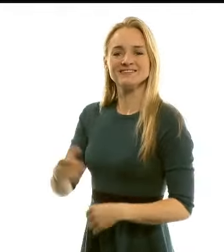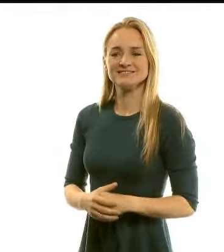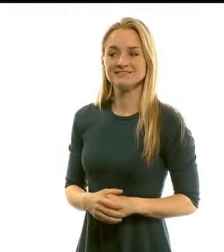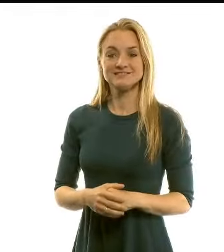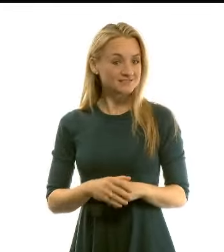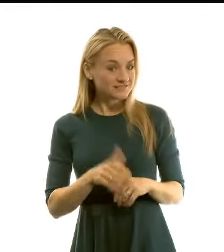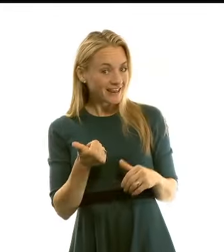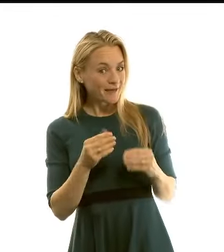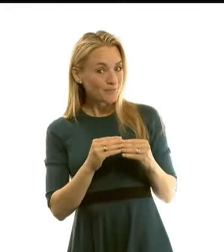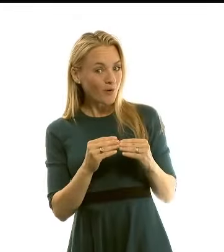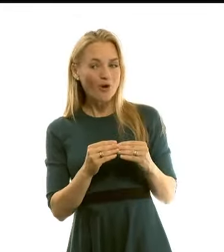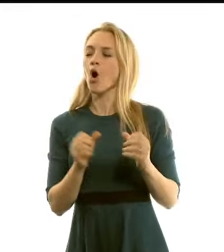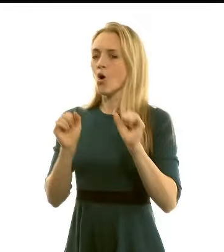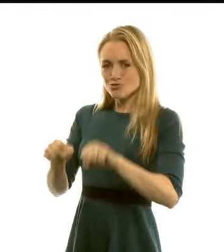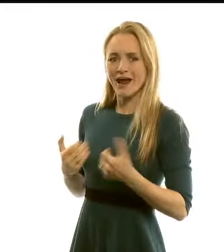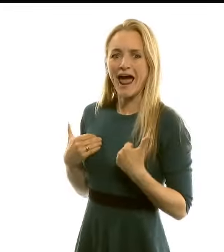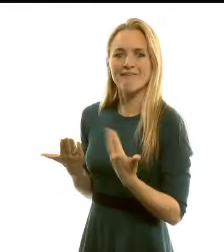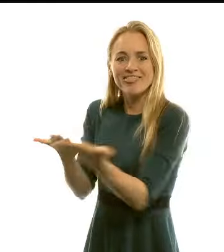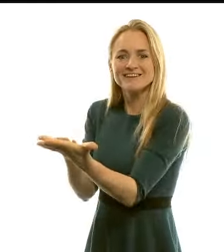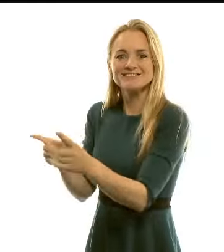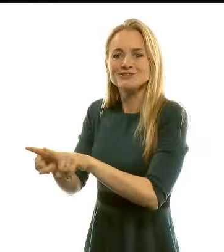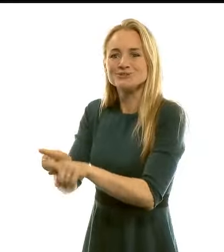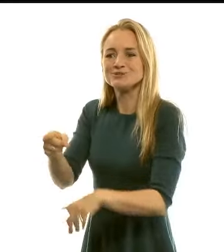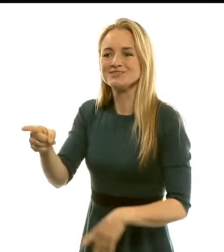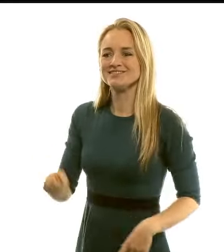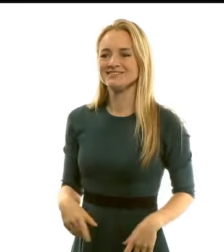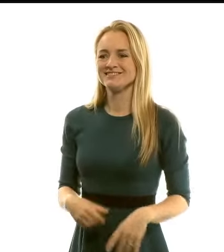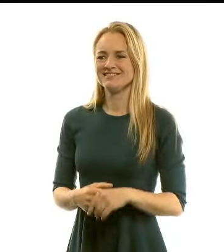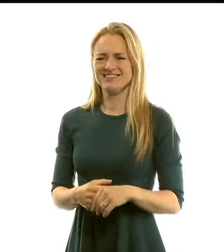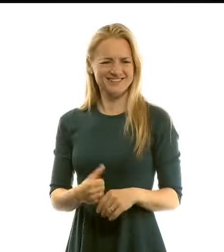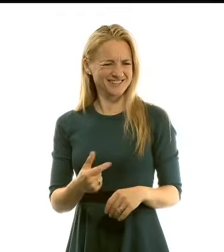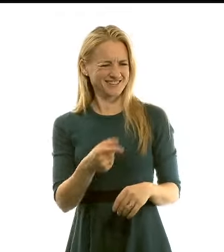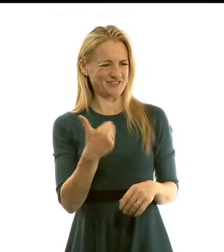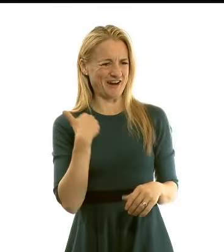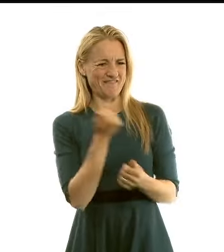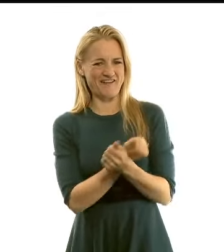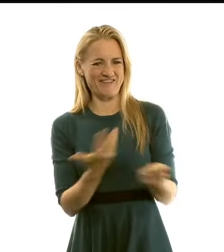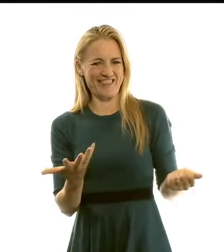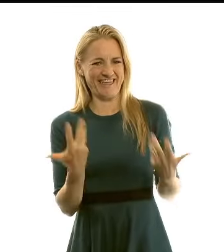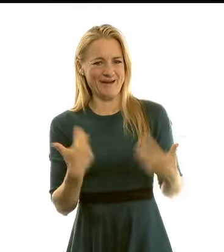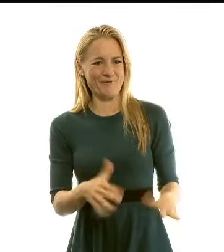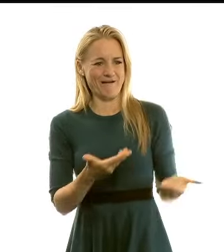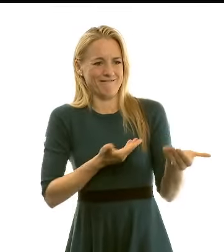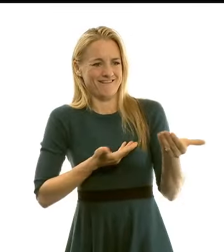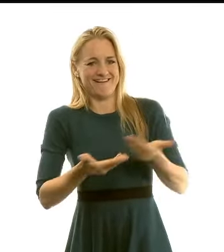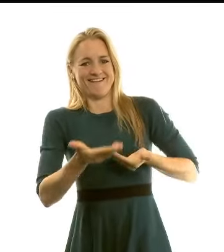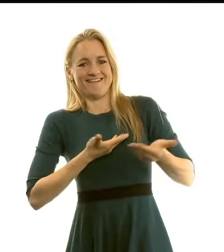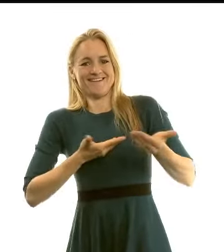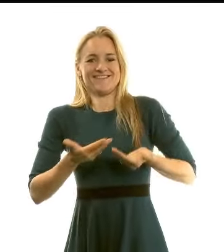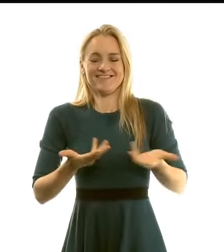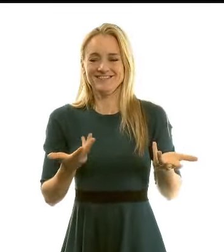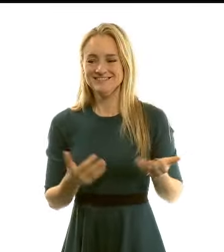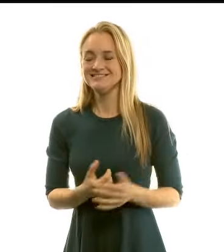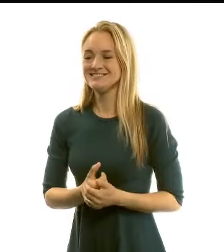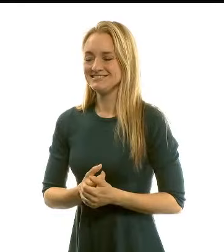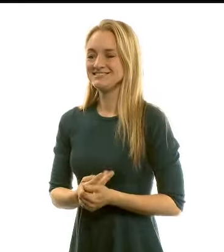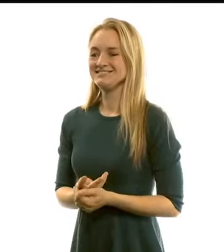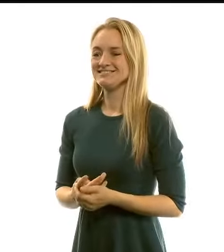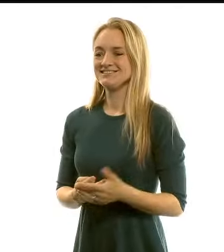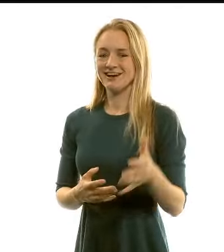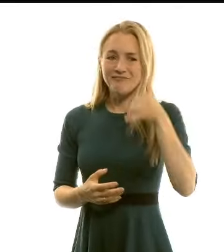this. You can do that with it if you want. So. You've got everything, haven't you? Yeah. That's You can have really my cool. phone. You can have it. It's I'll right take there. the phone. Anything from you,